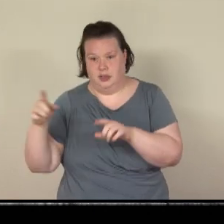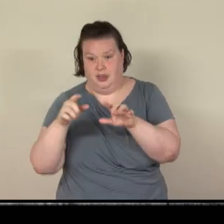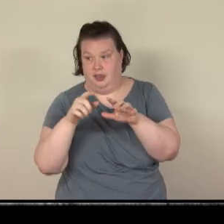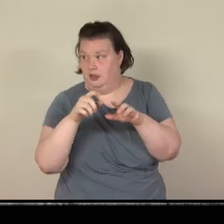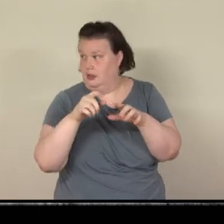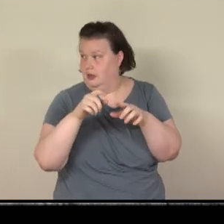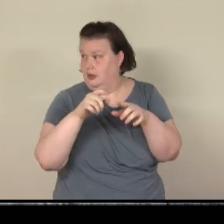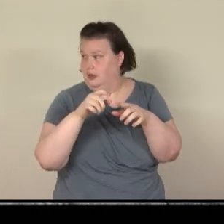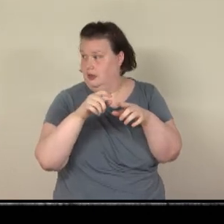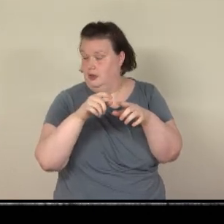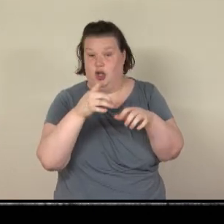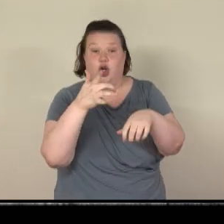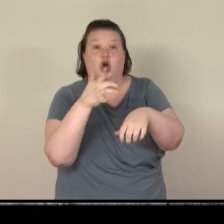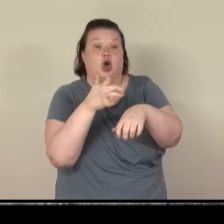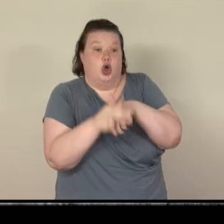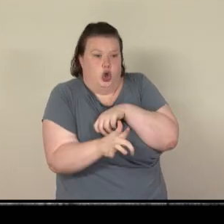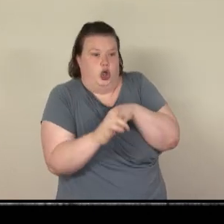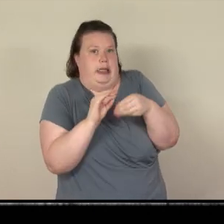Say that again.